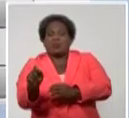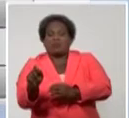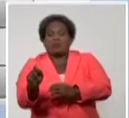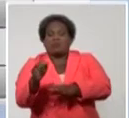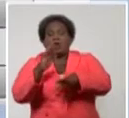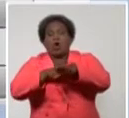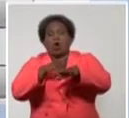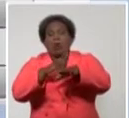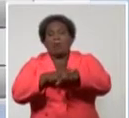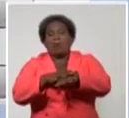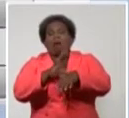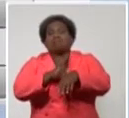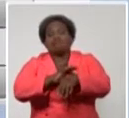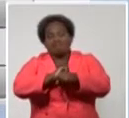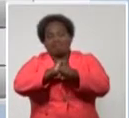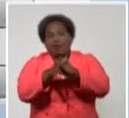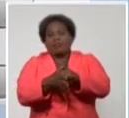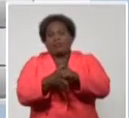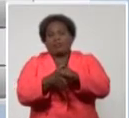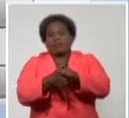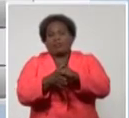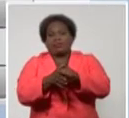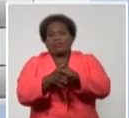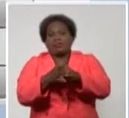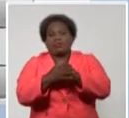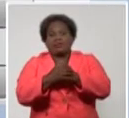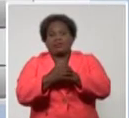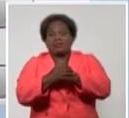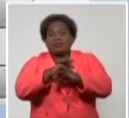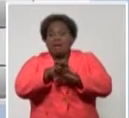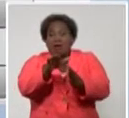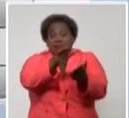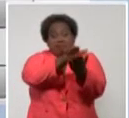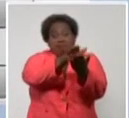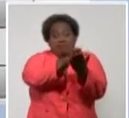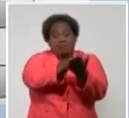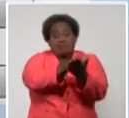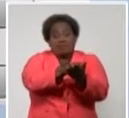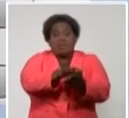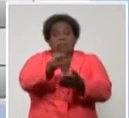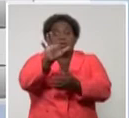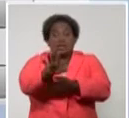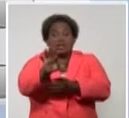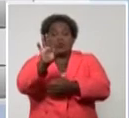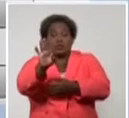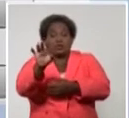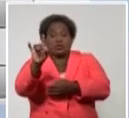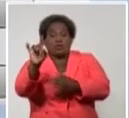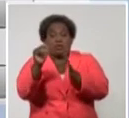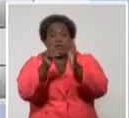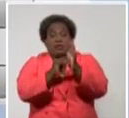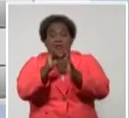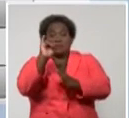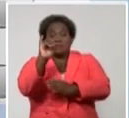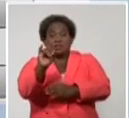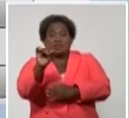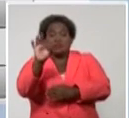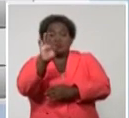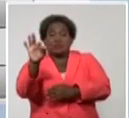160,084 cases reported yesterday, this brings the total number of COVID-19 cases in the Americas to